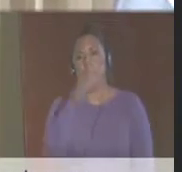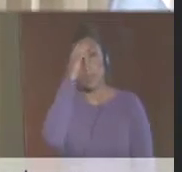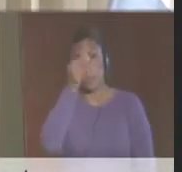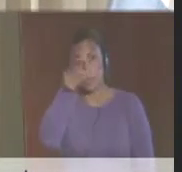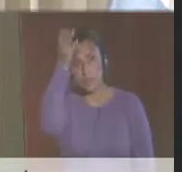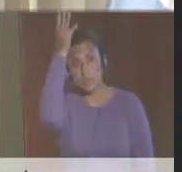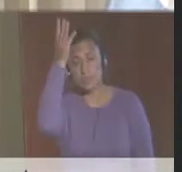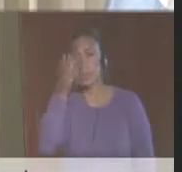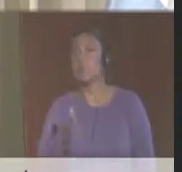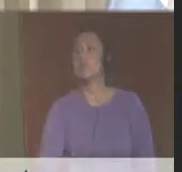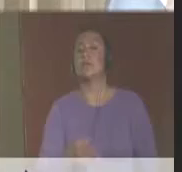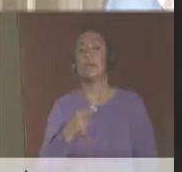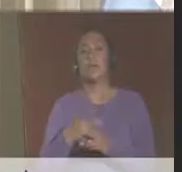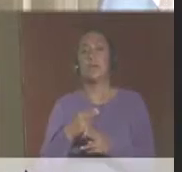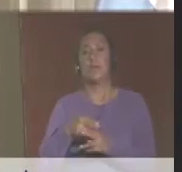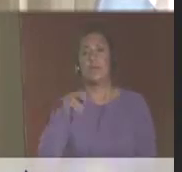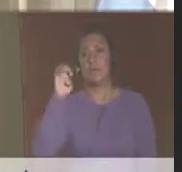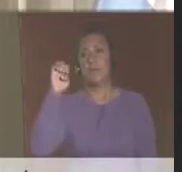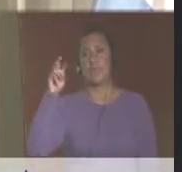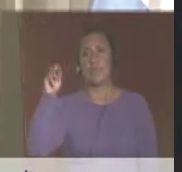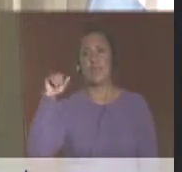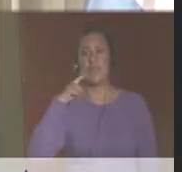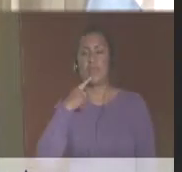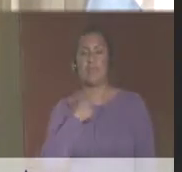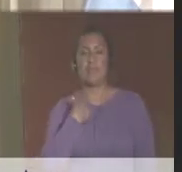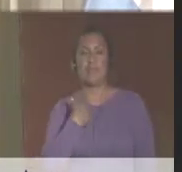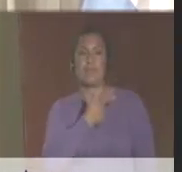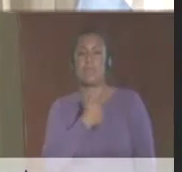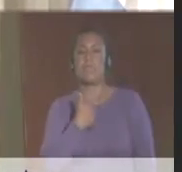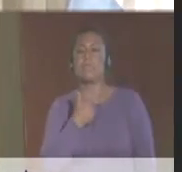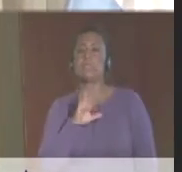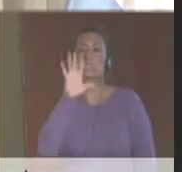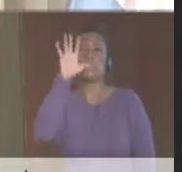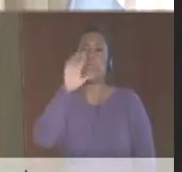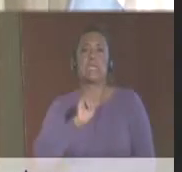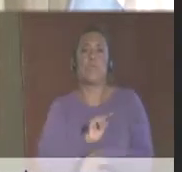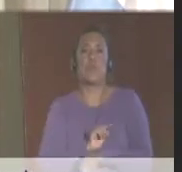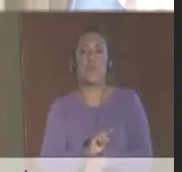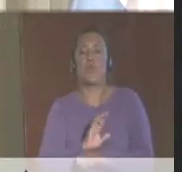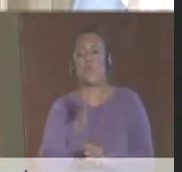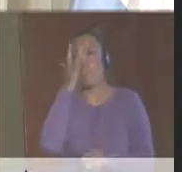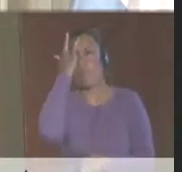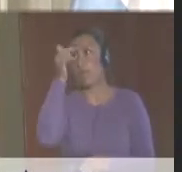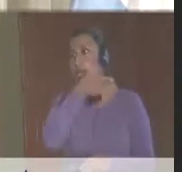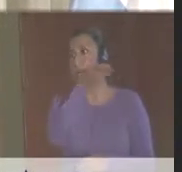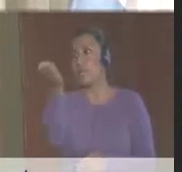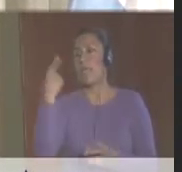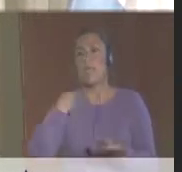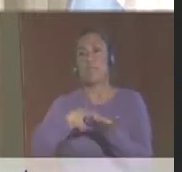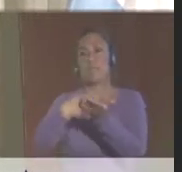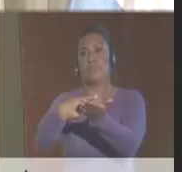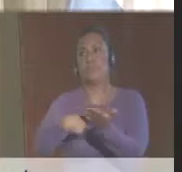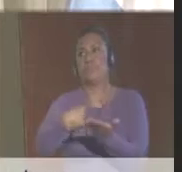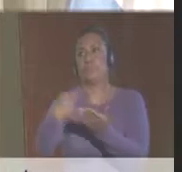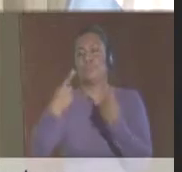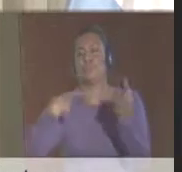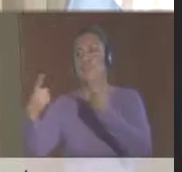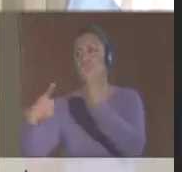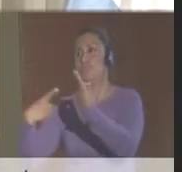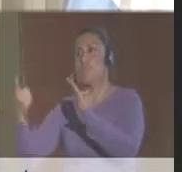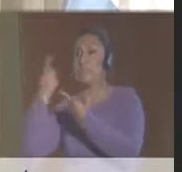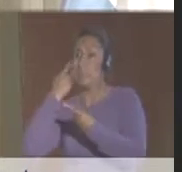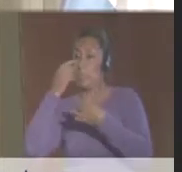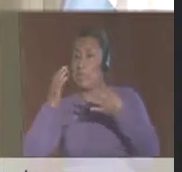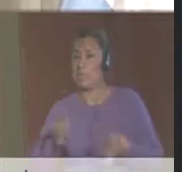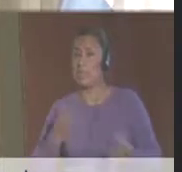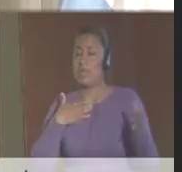Good morning. Emilio has asked us to cooperate with 5 of our minutes to the debate, and